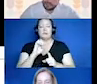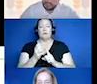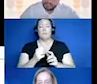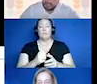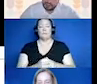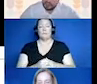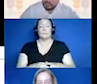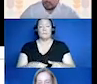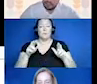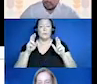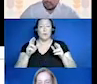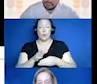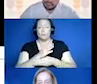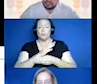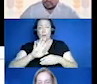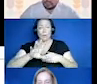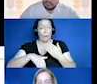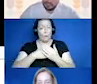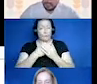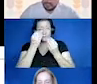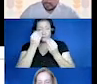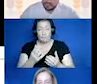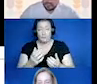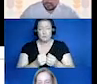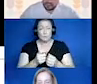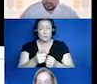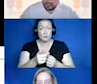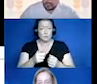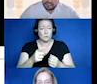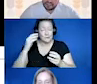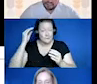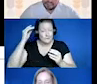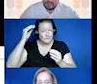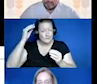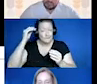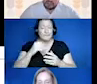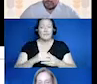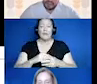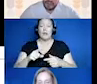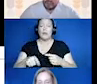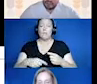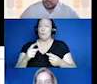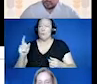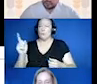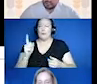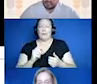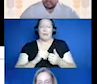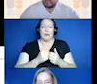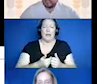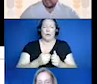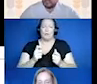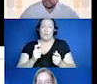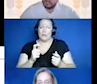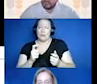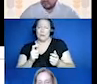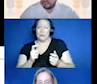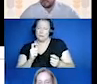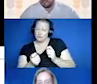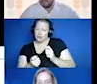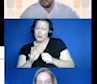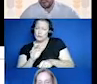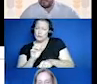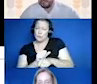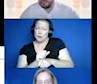that by sharing all of this information with you, the wheels are turning in your heads about where and how you can adjust the work that you do